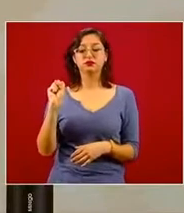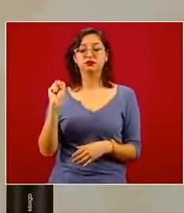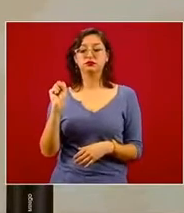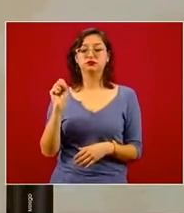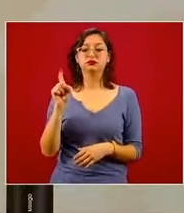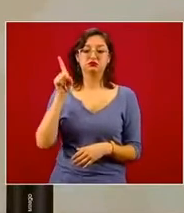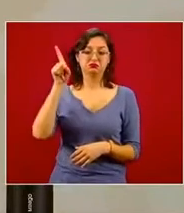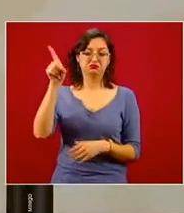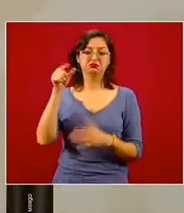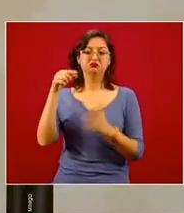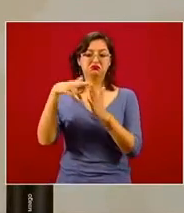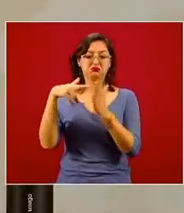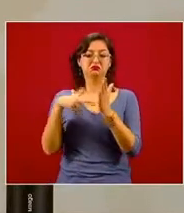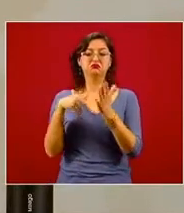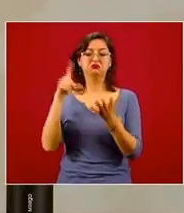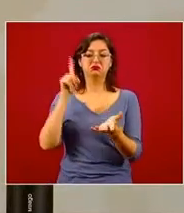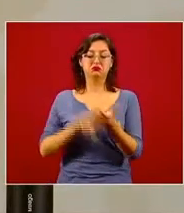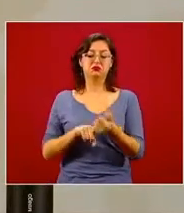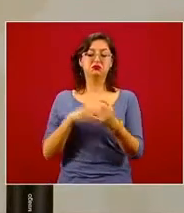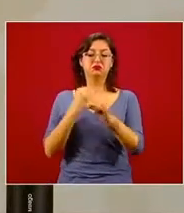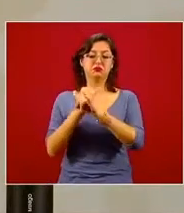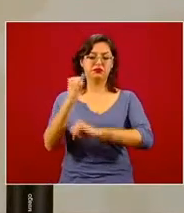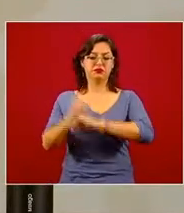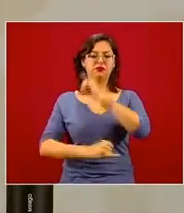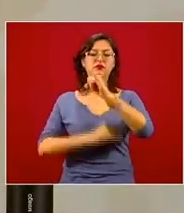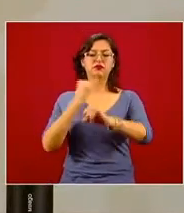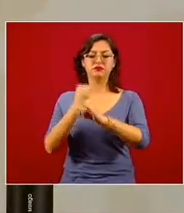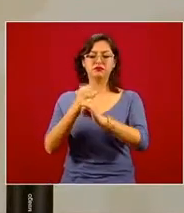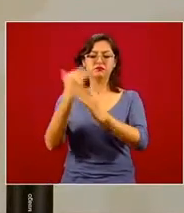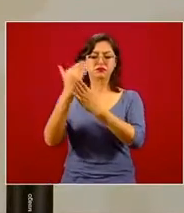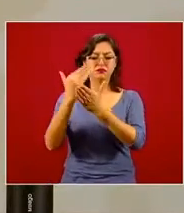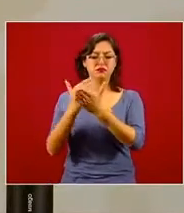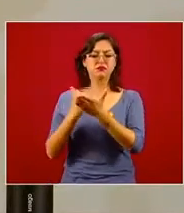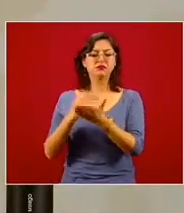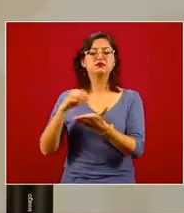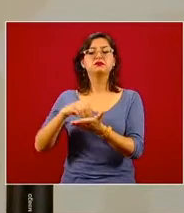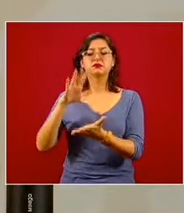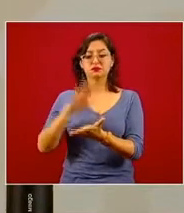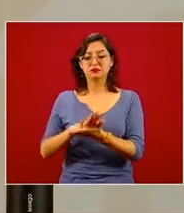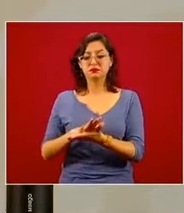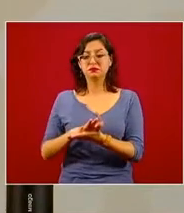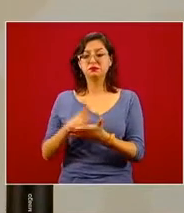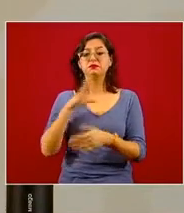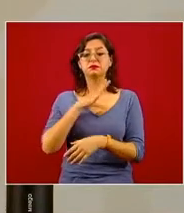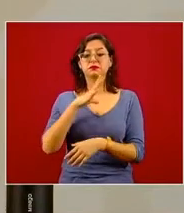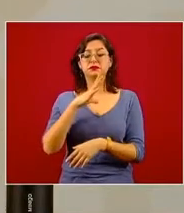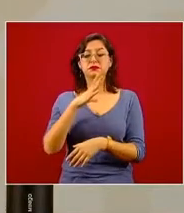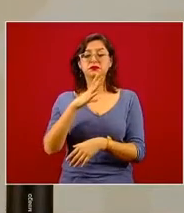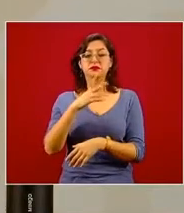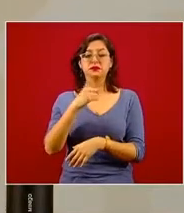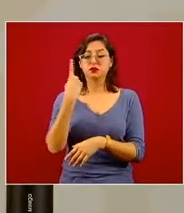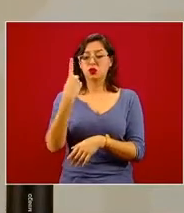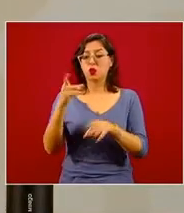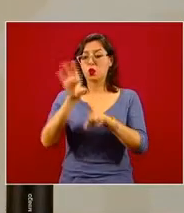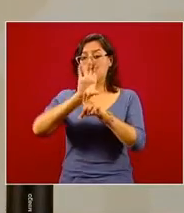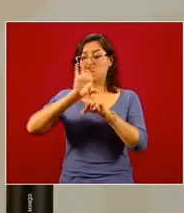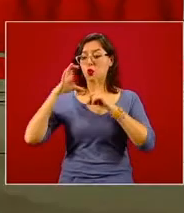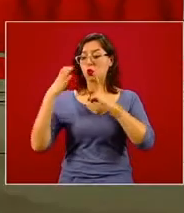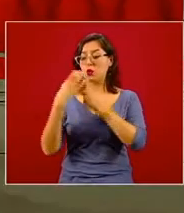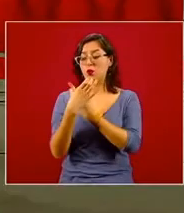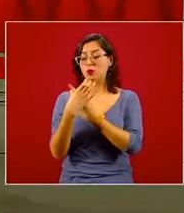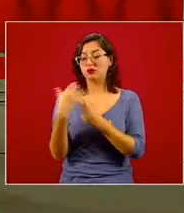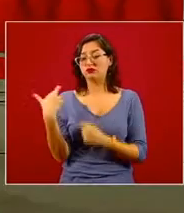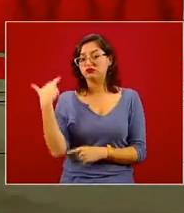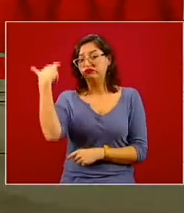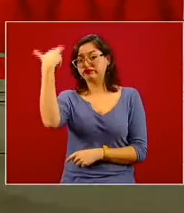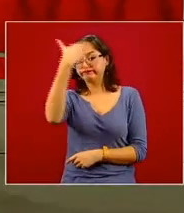It's called lessons learned. In terms of the WHO, this is something that's considered in the